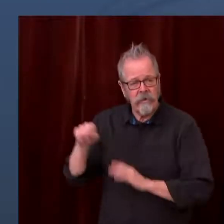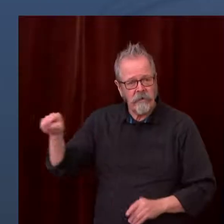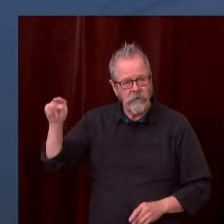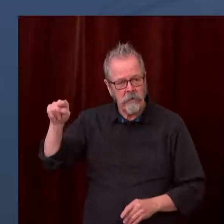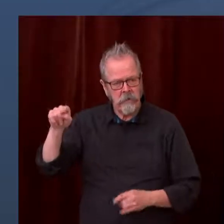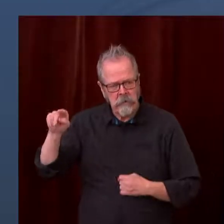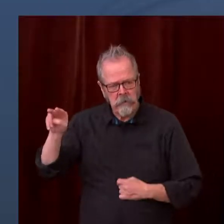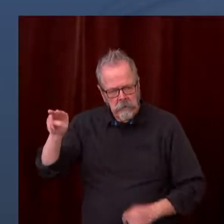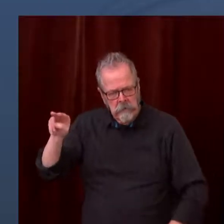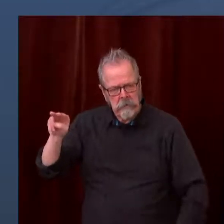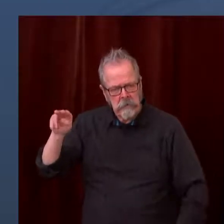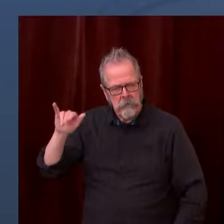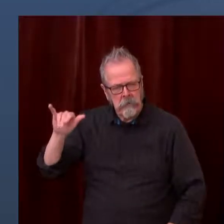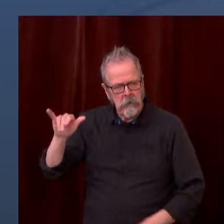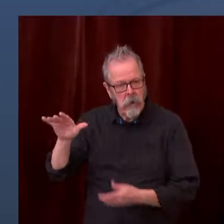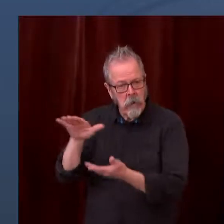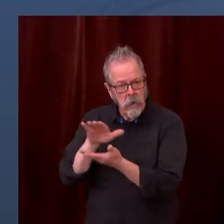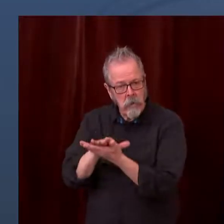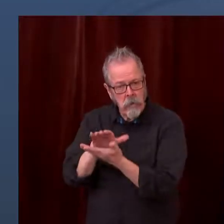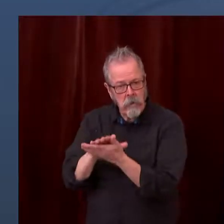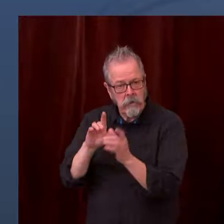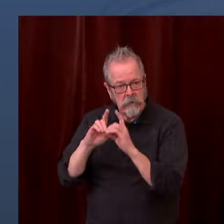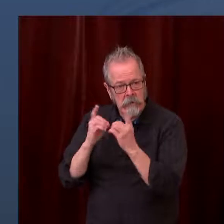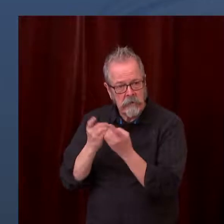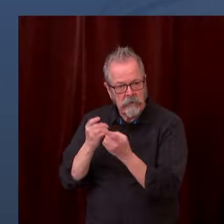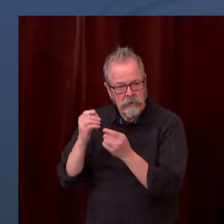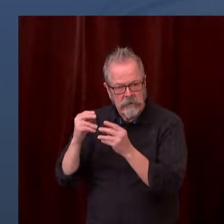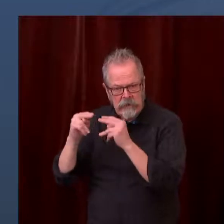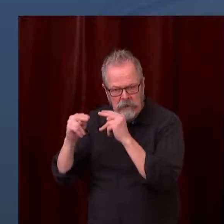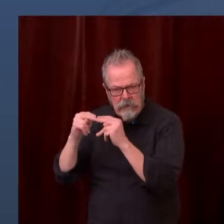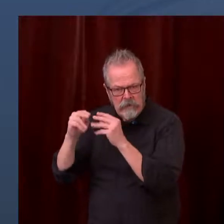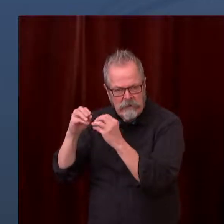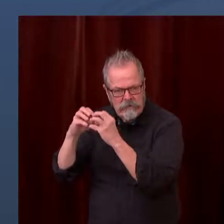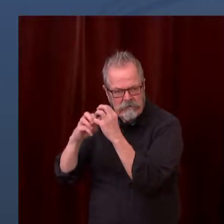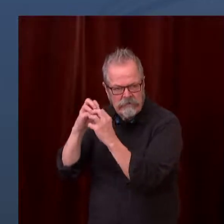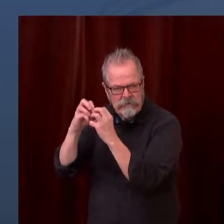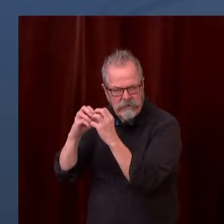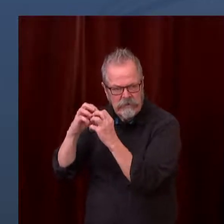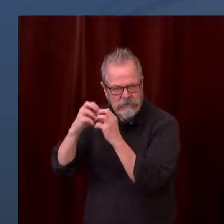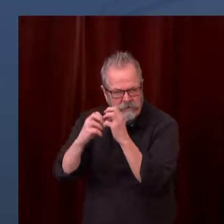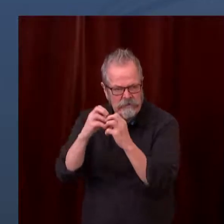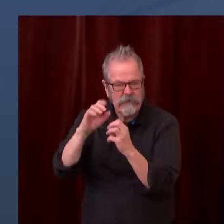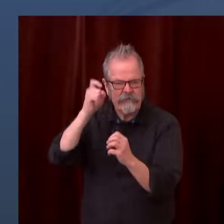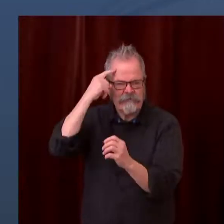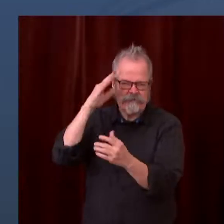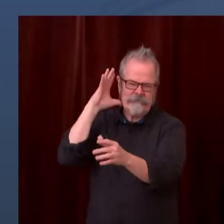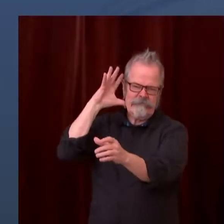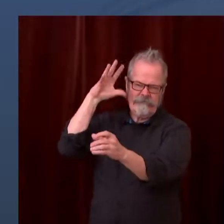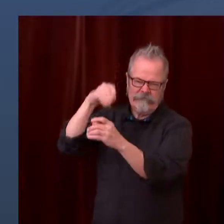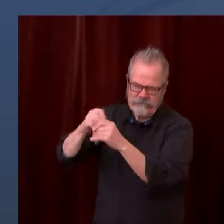to the table. Why aren't you stepping in some fashion to try to get Seattle and other districts that aren't back